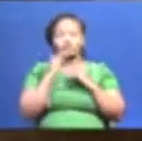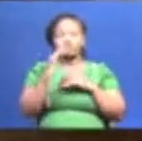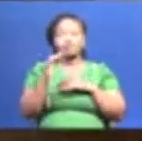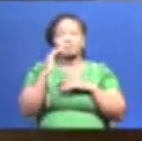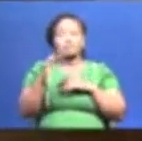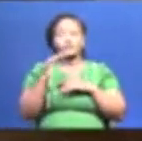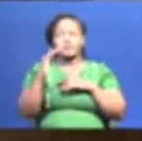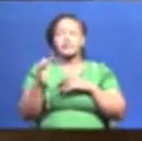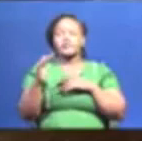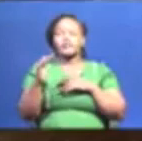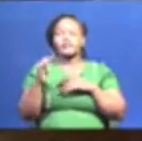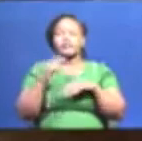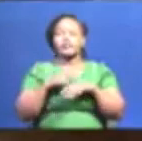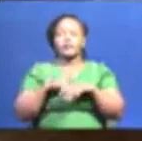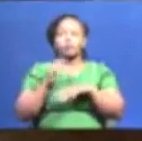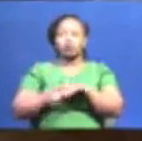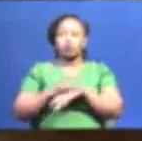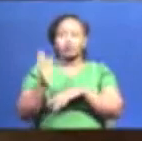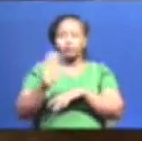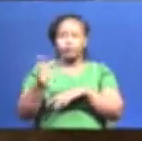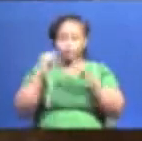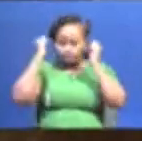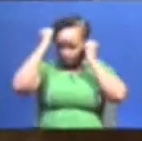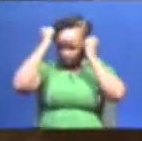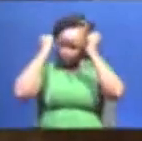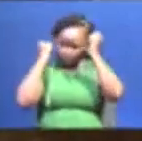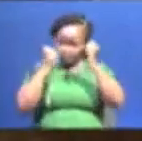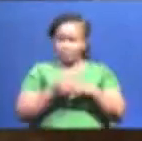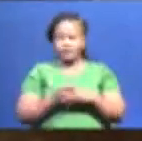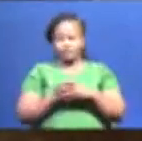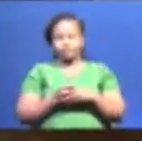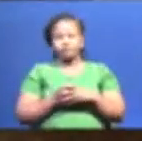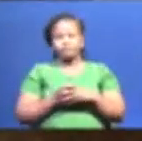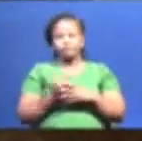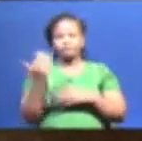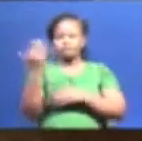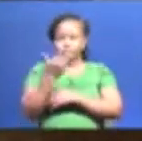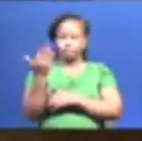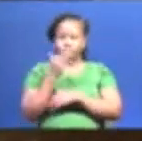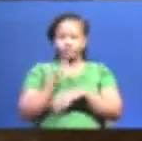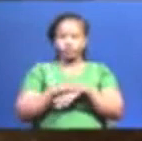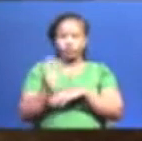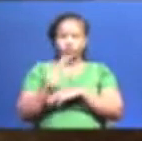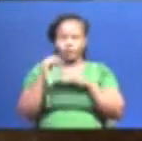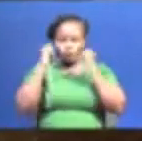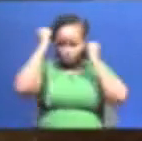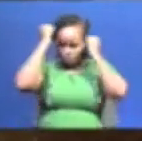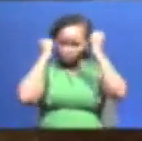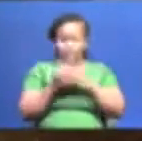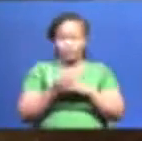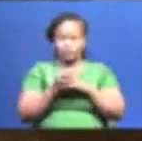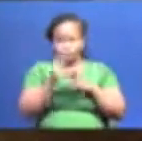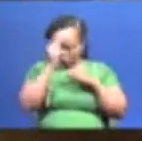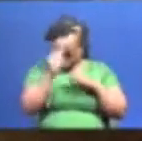occasion. It has been a tremendous honor to serve as